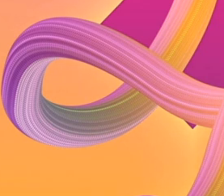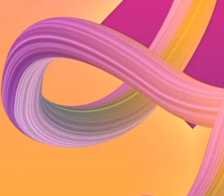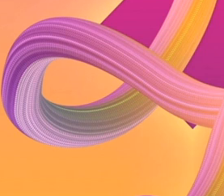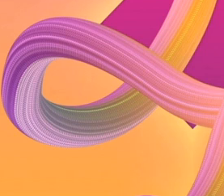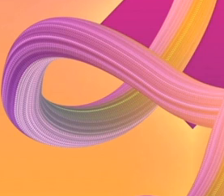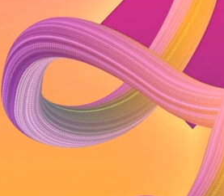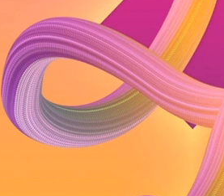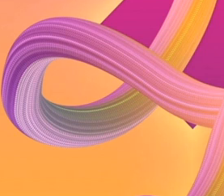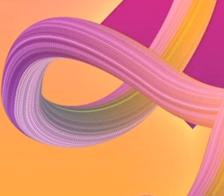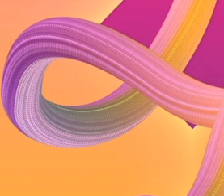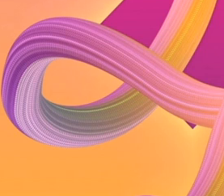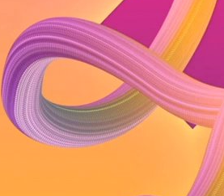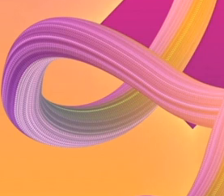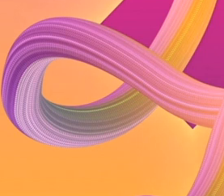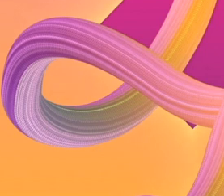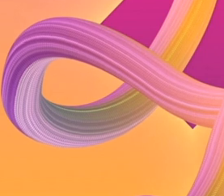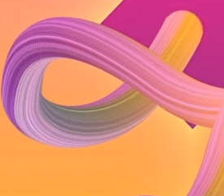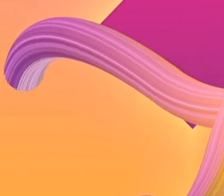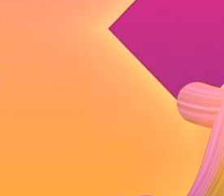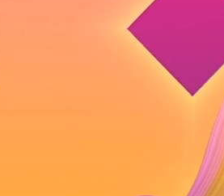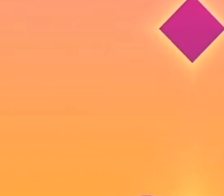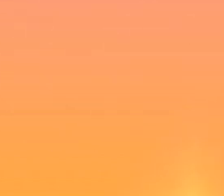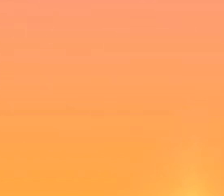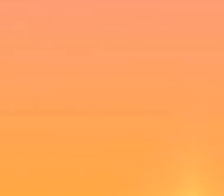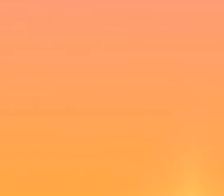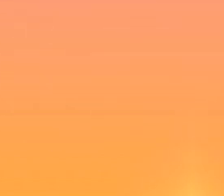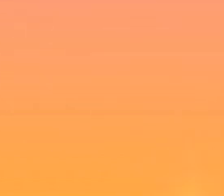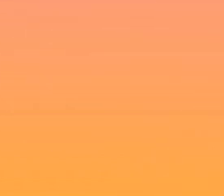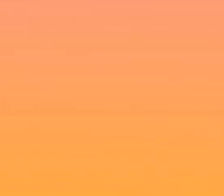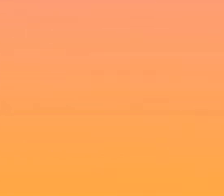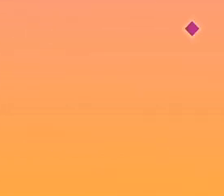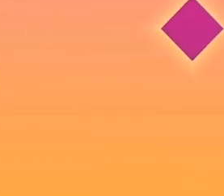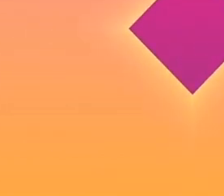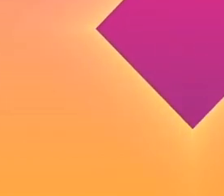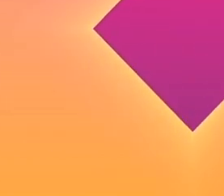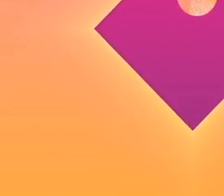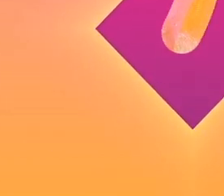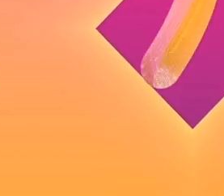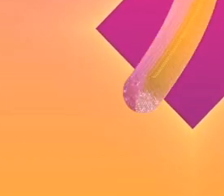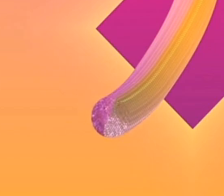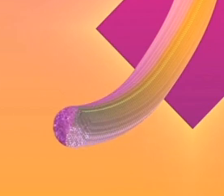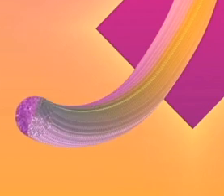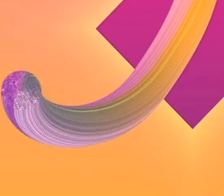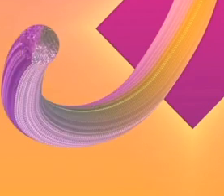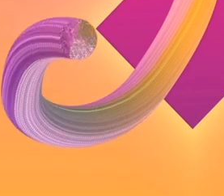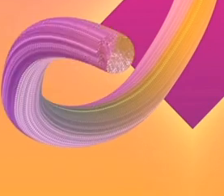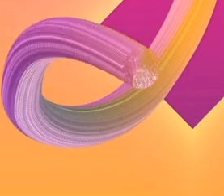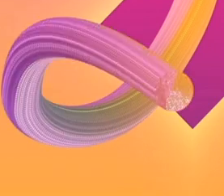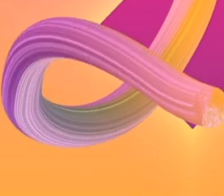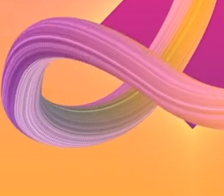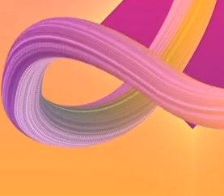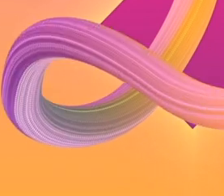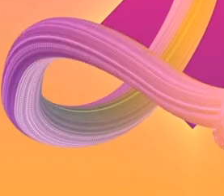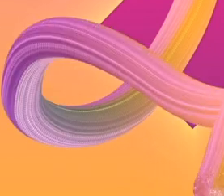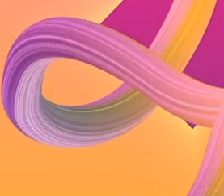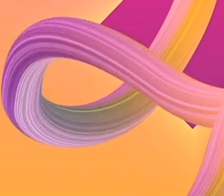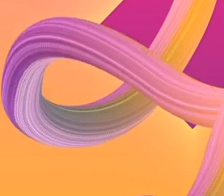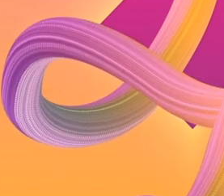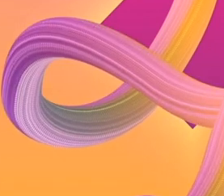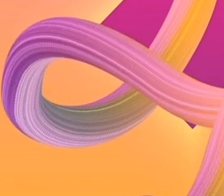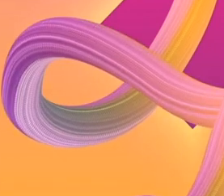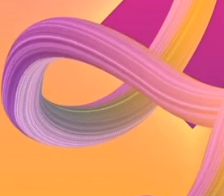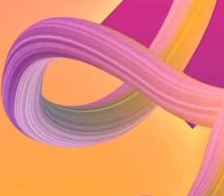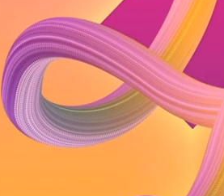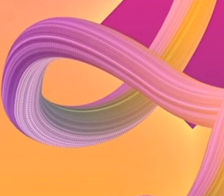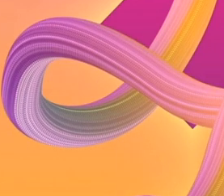I guess I'm a performer, but I feel creative. I feel I need to be around people. I like it